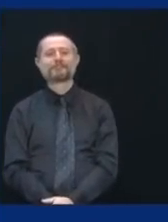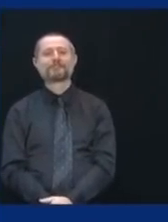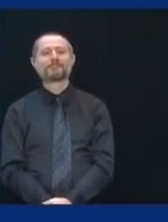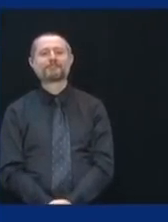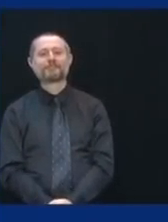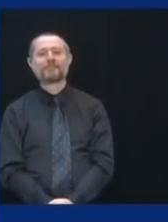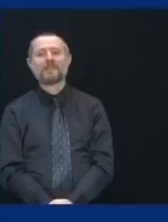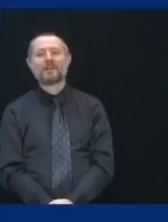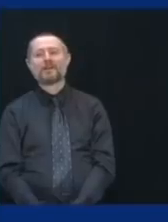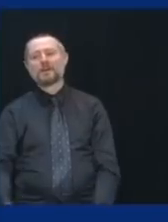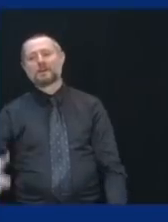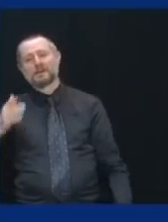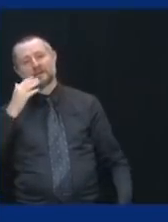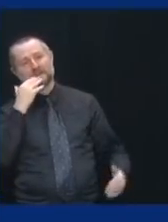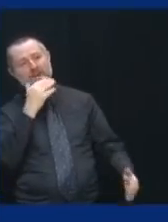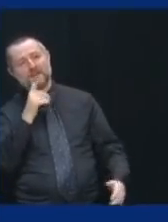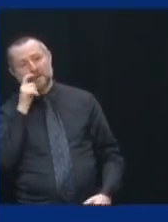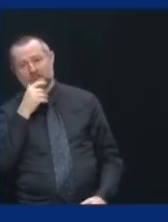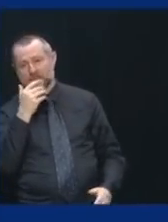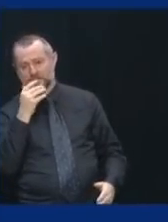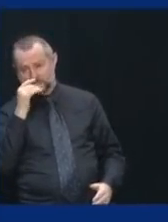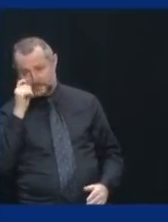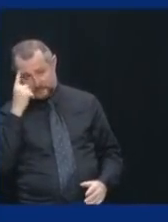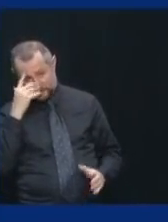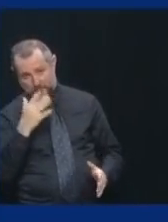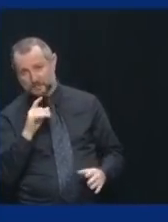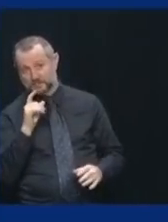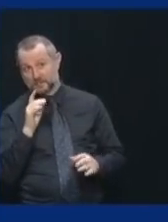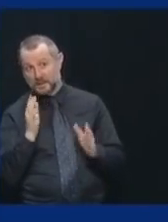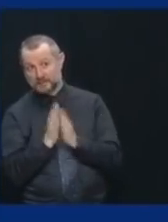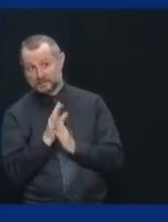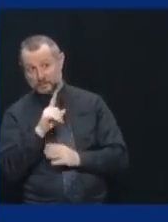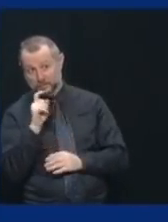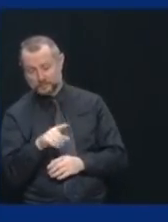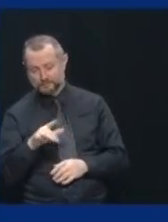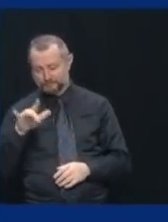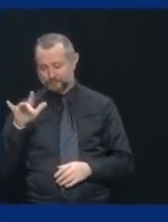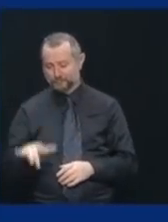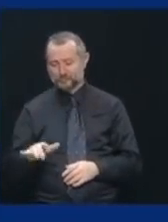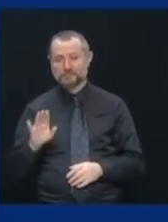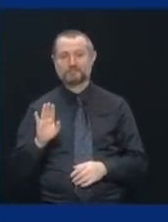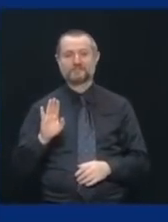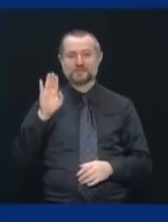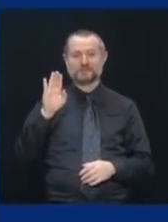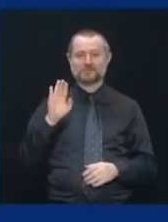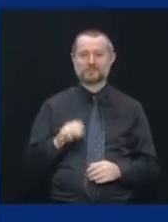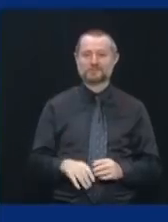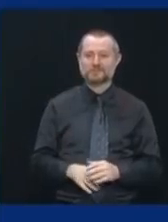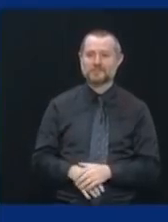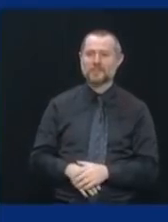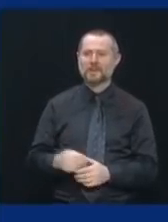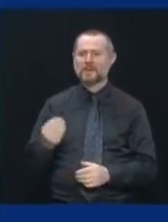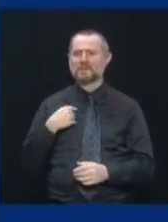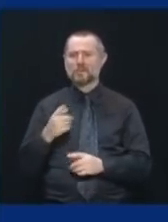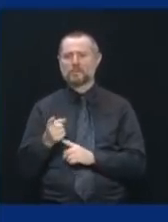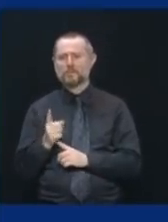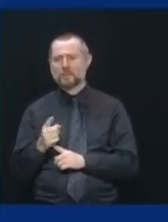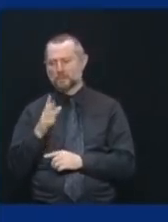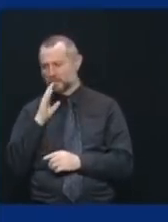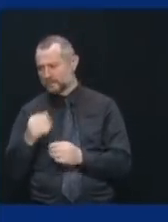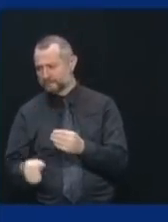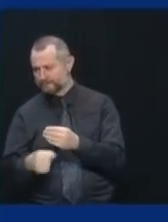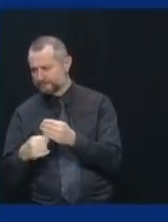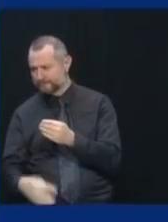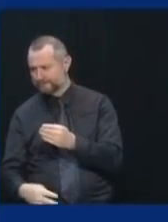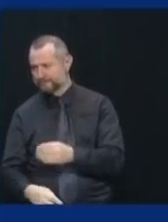Thank you, Governor. If you'd like to ask a question, please use the raise hand function at the bottom of your window. We'll take a brief moment to compile the Q&A roster.